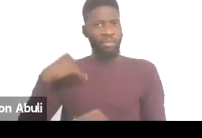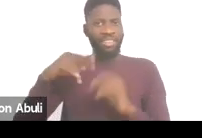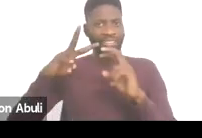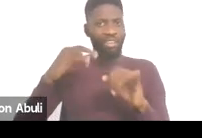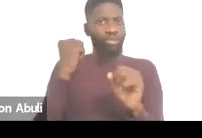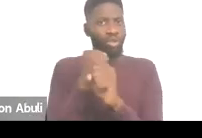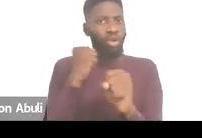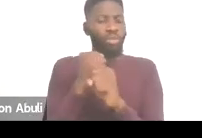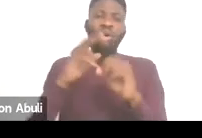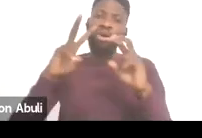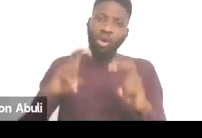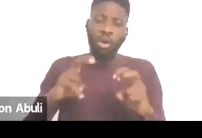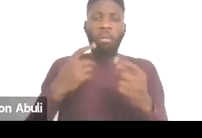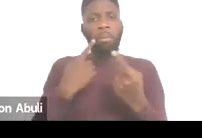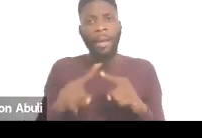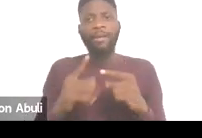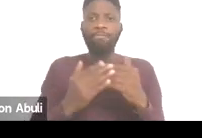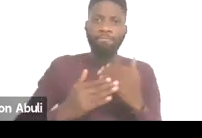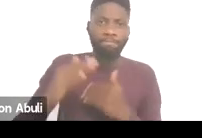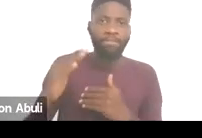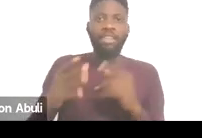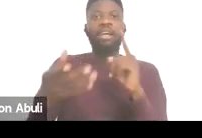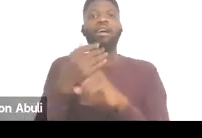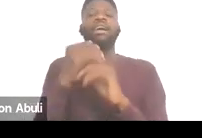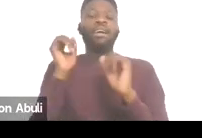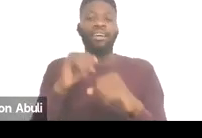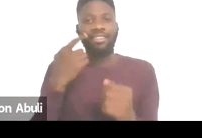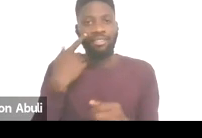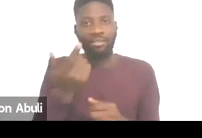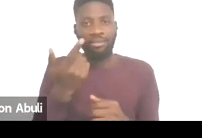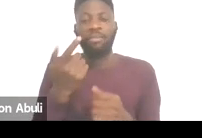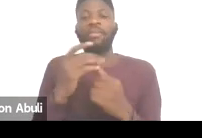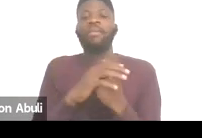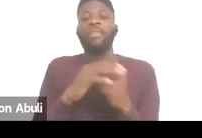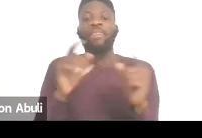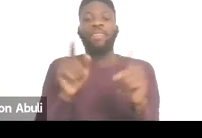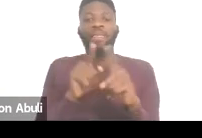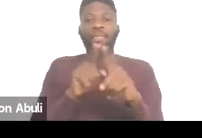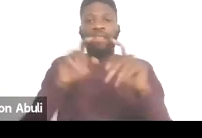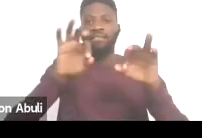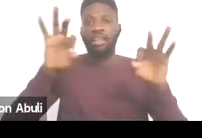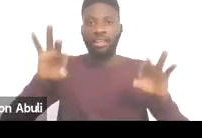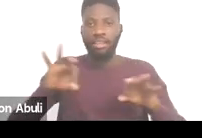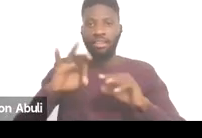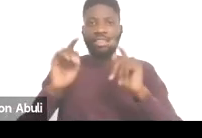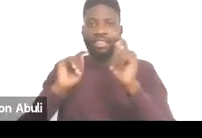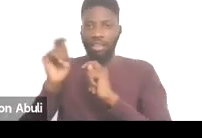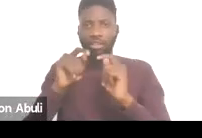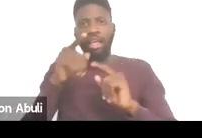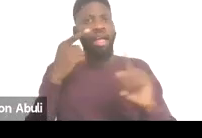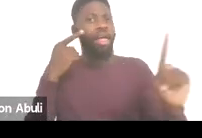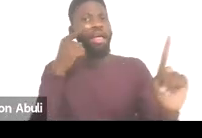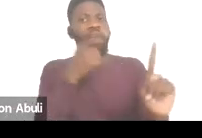they did to get their jobs. Conduct field interviews, meet with people in the field you are interested in